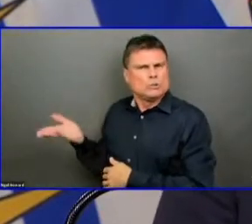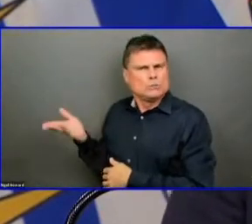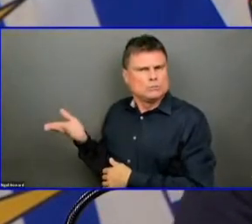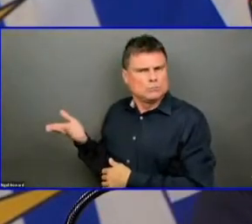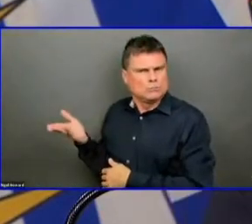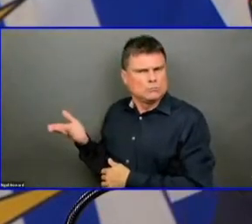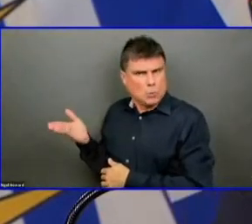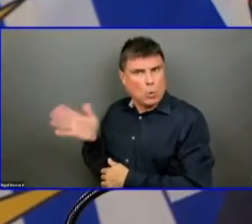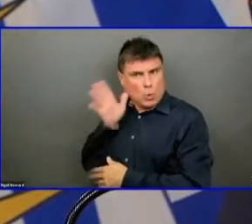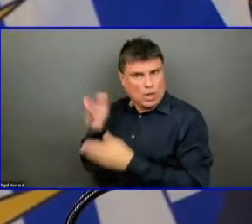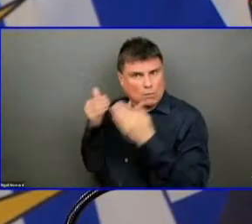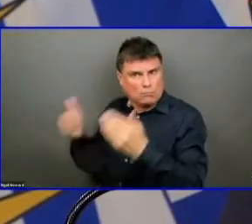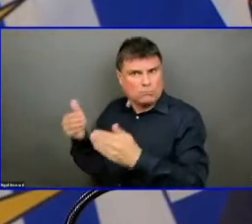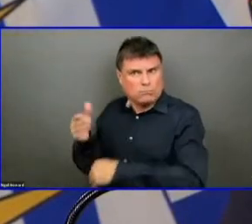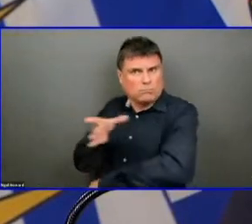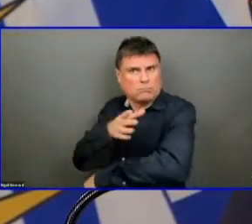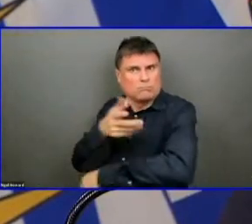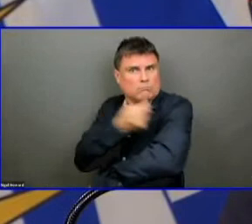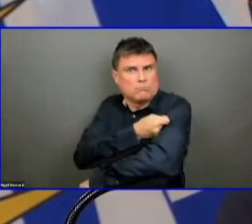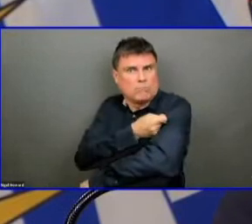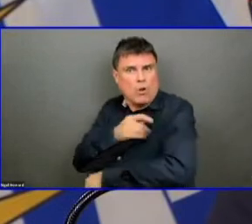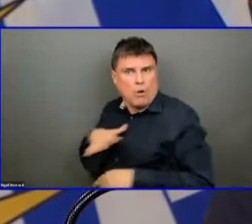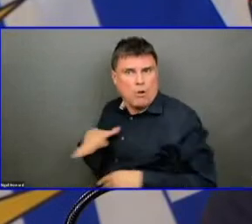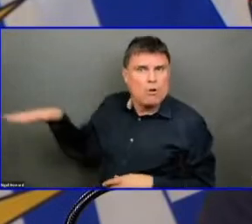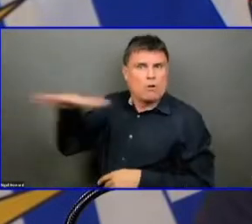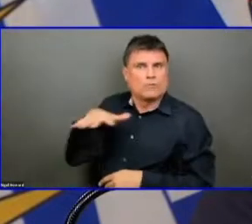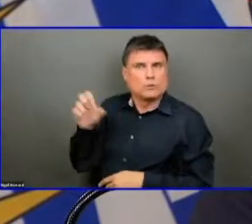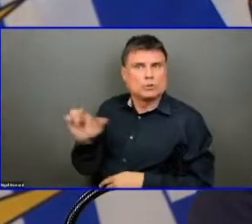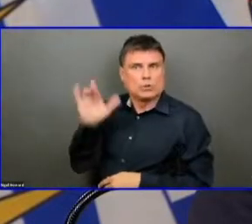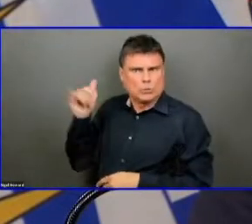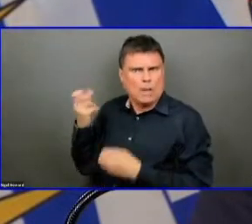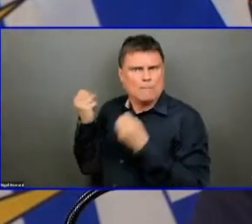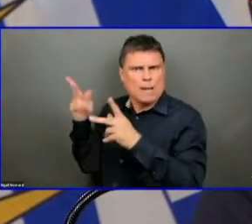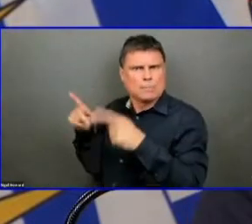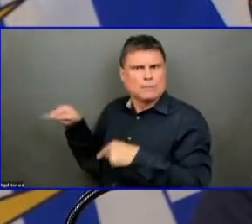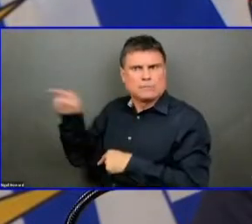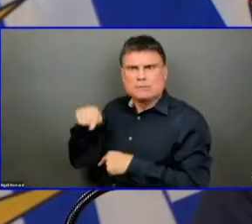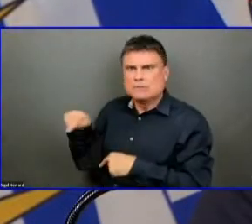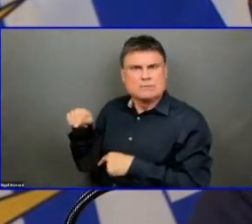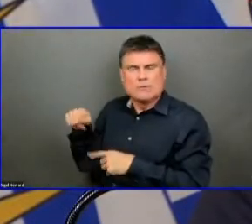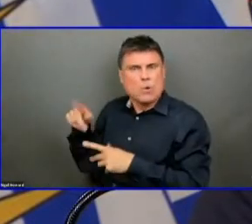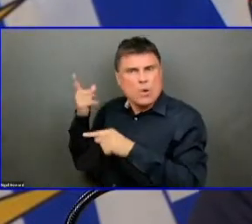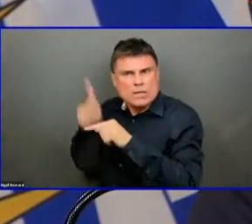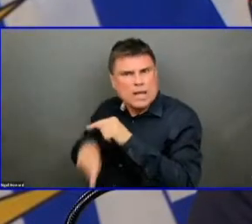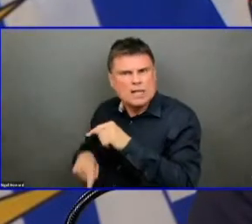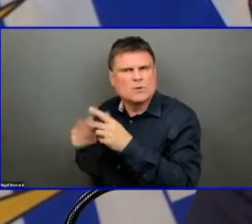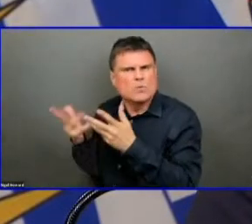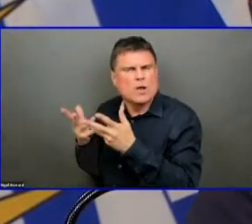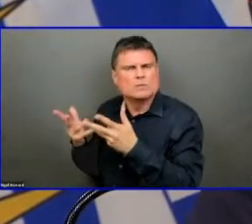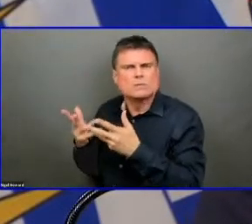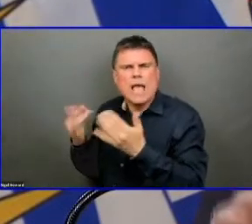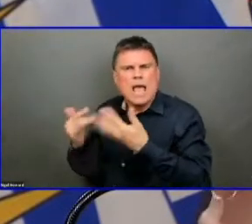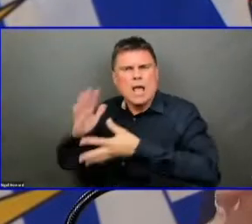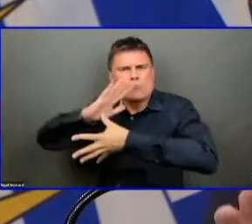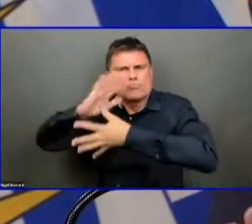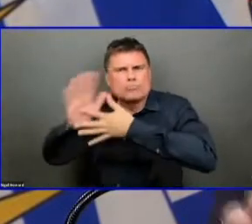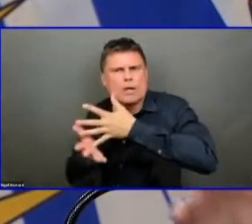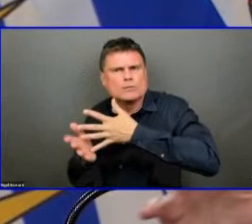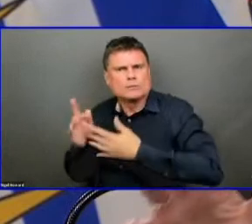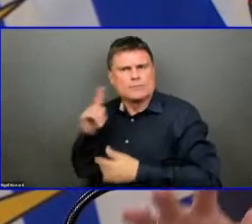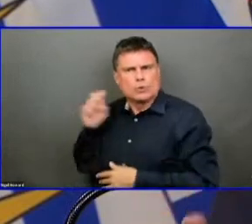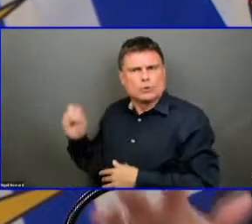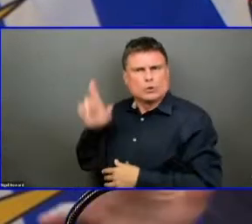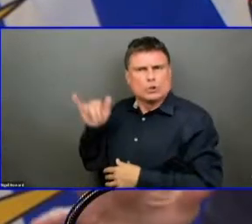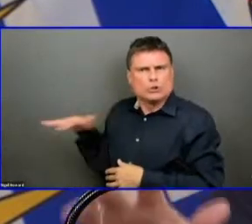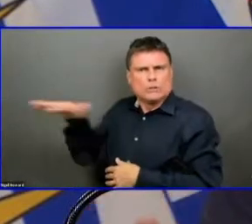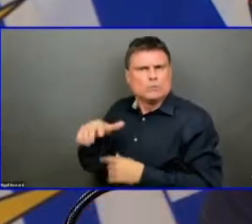been prioritizing, absolutely, making sure that the immunization programs in Surrey are being